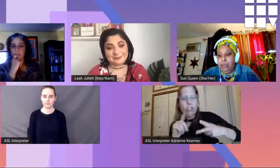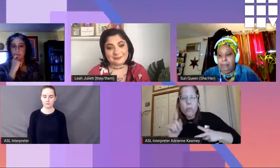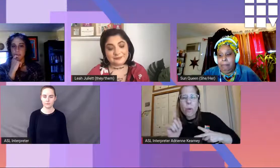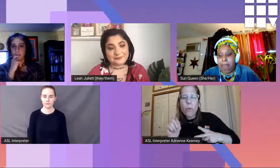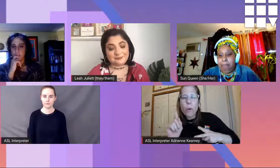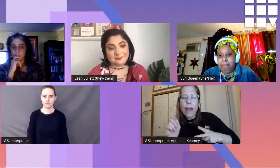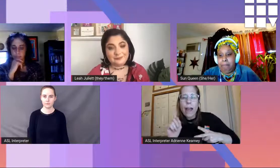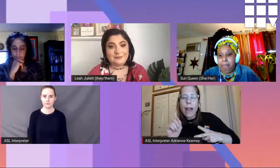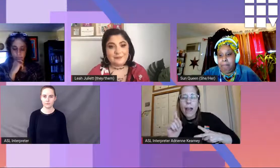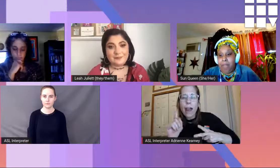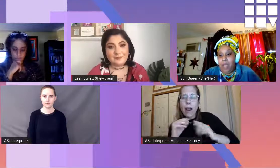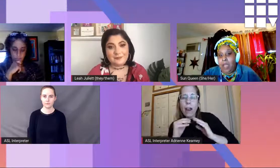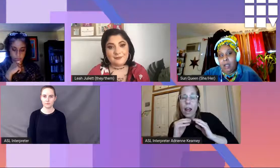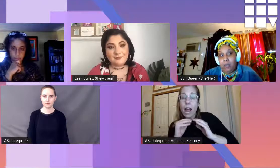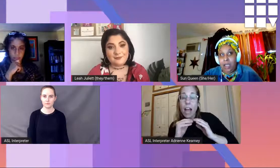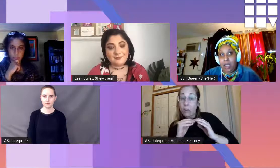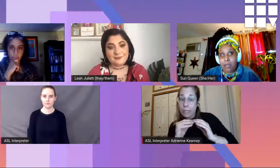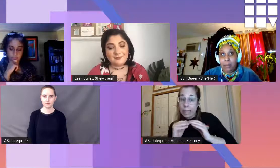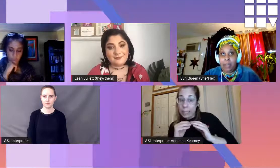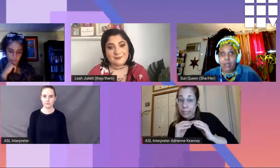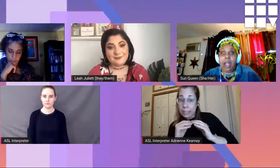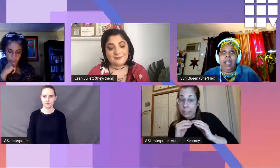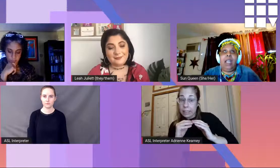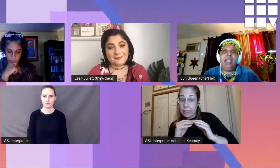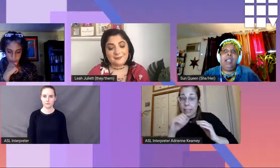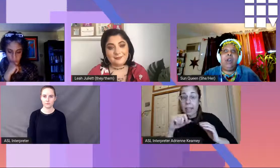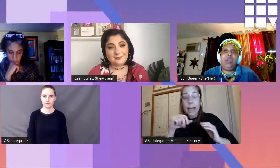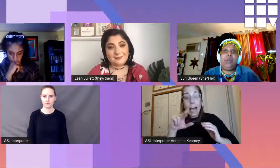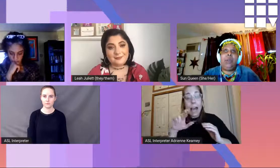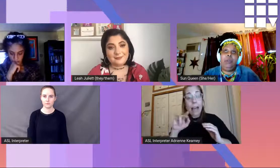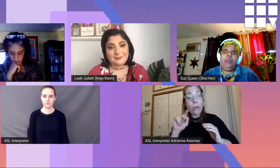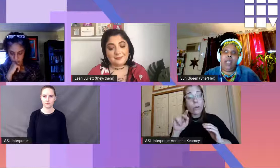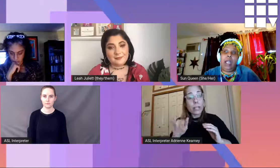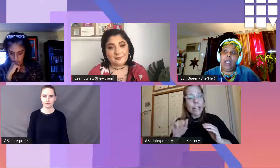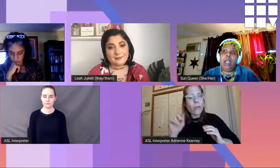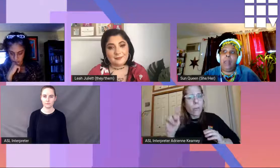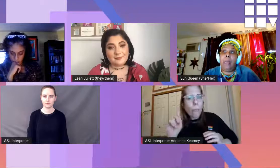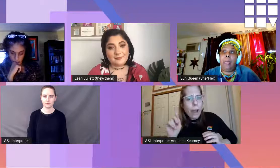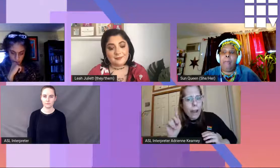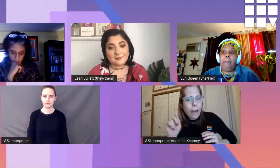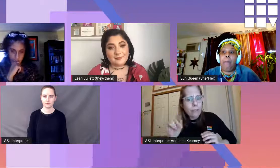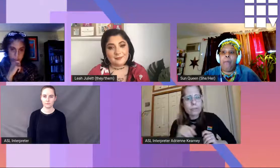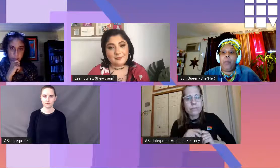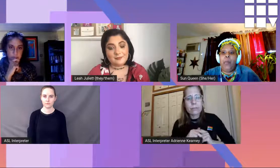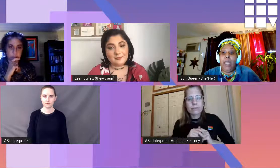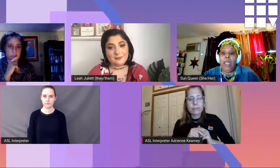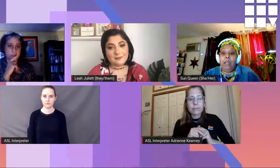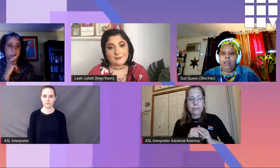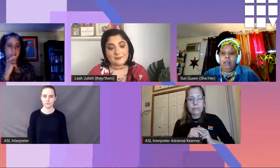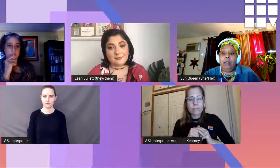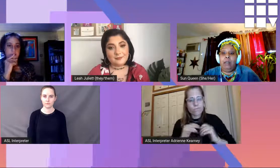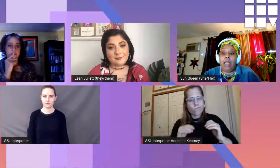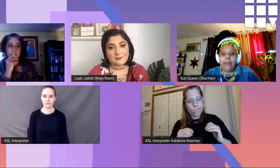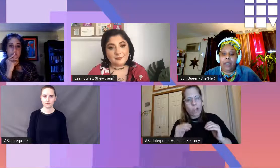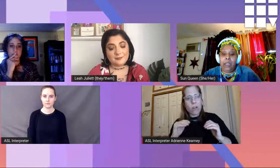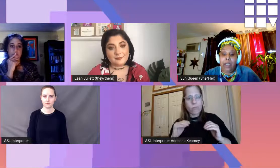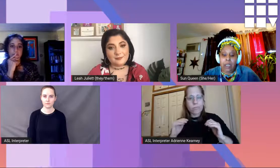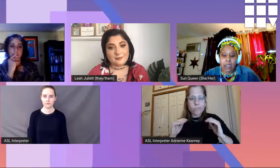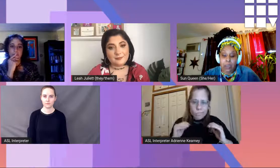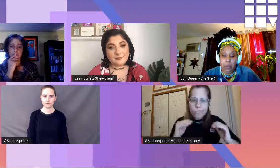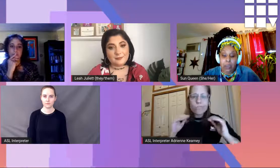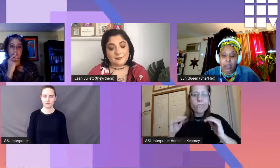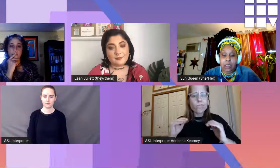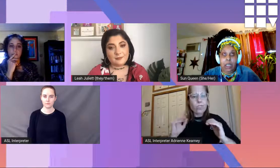So yeah, when it comes to, and I think also too, like, we